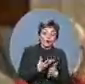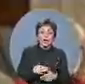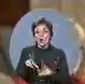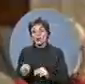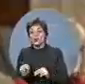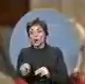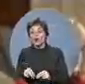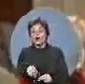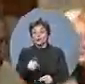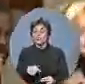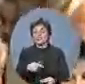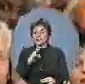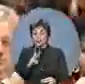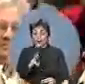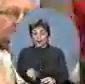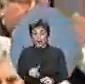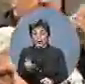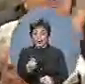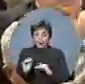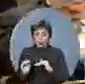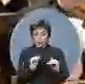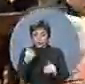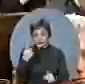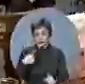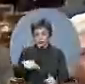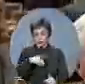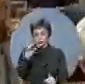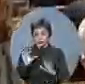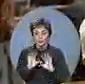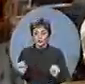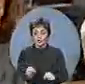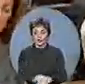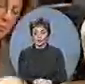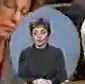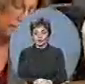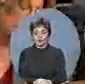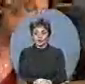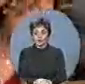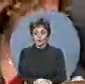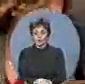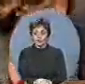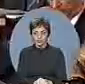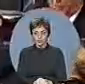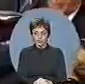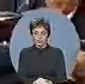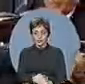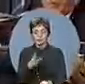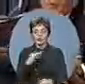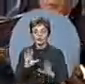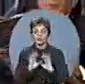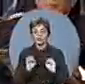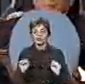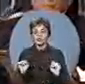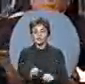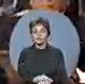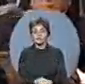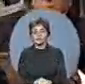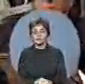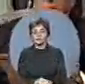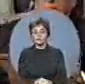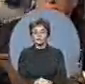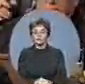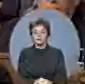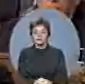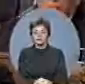natural resources, whether or not they are renewable. It's a question of fairness. The Honourable Minister of Finance. Mr. Speaker, the principles upon